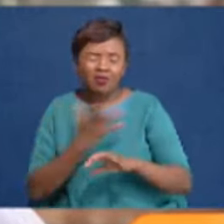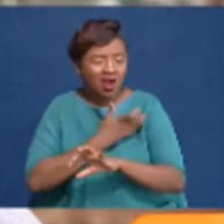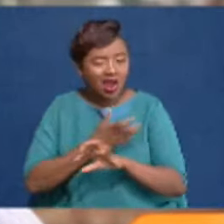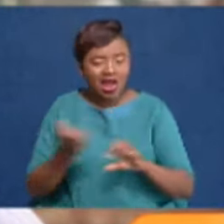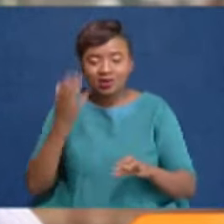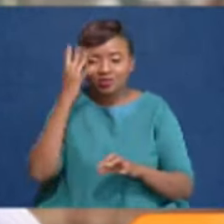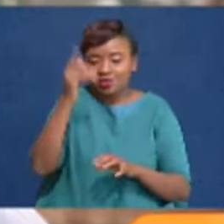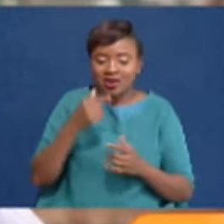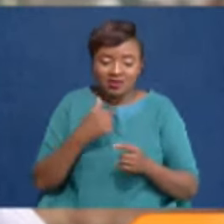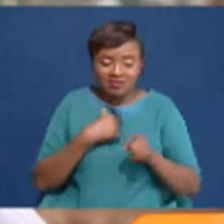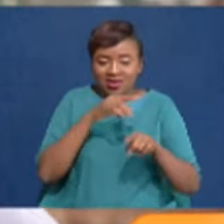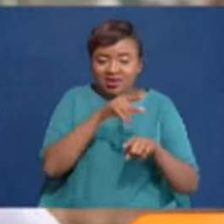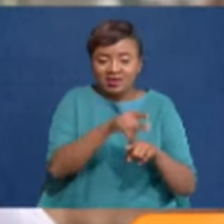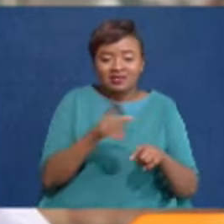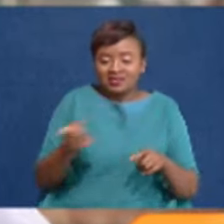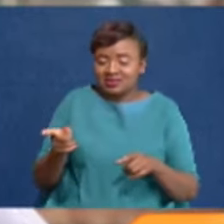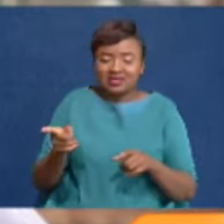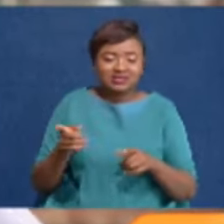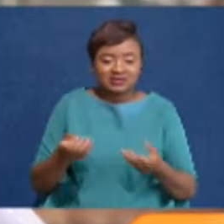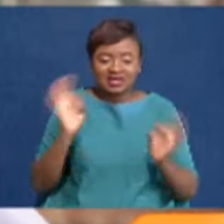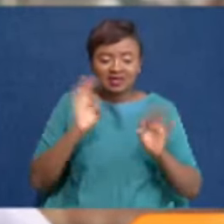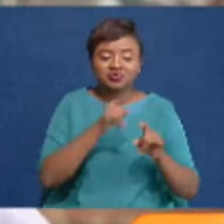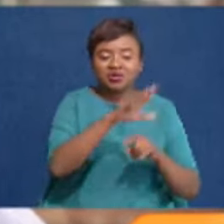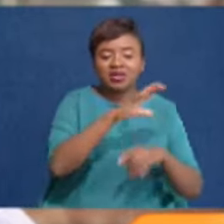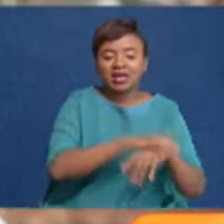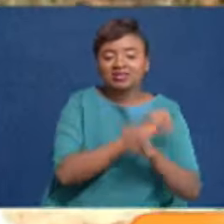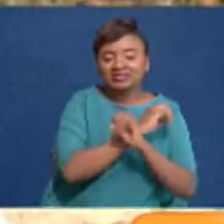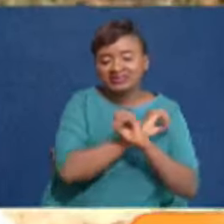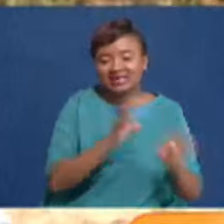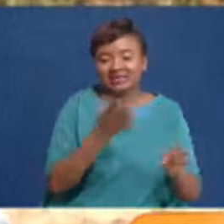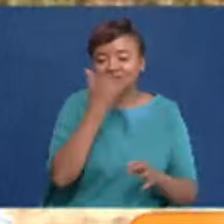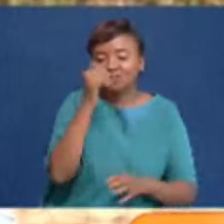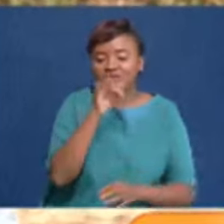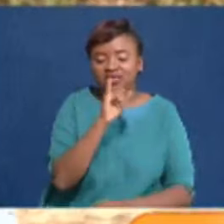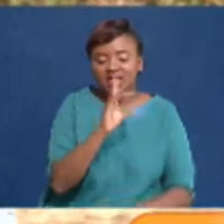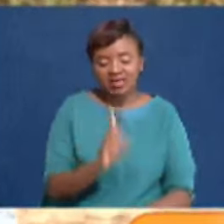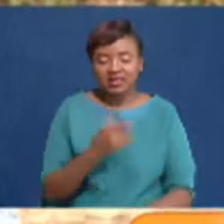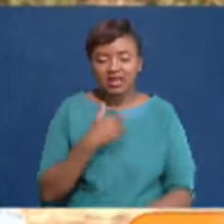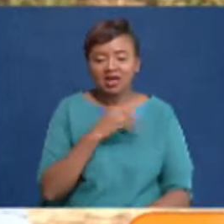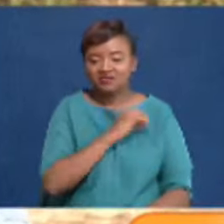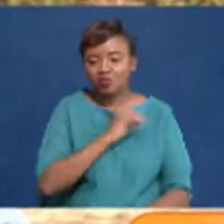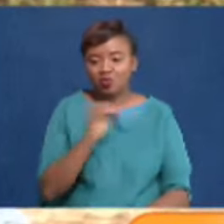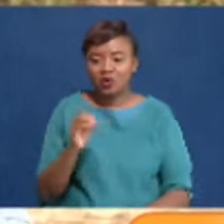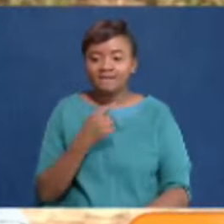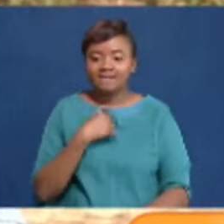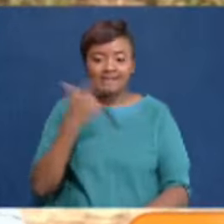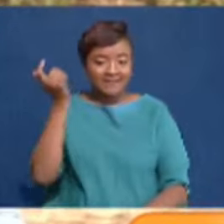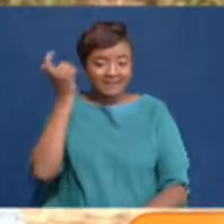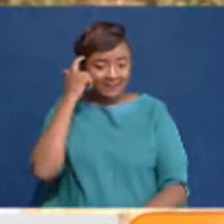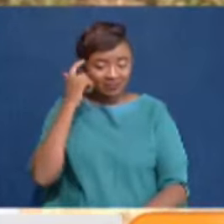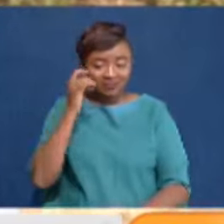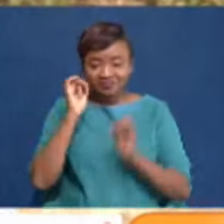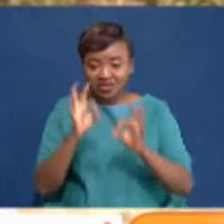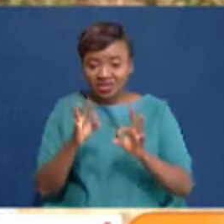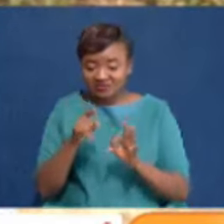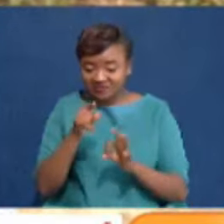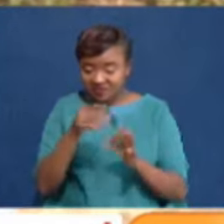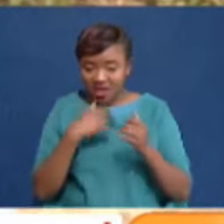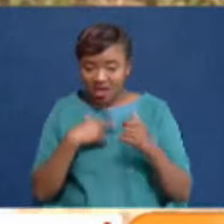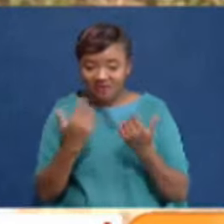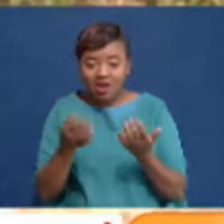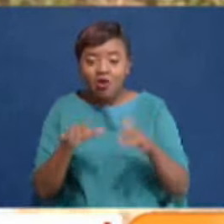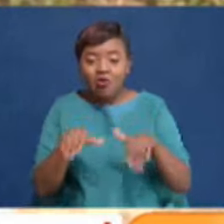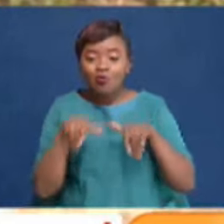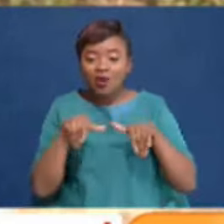so inanisumbua, up to now, since January 29th, sina ID. Tukua nataka kama hatapata, hiyo number ya waiting card yako nayo, si